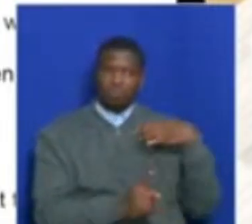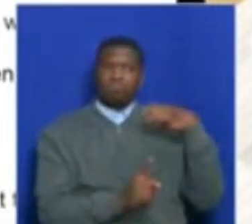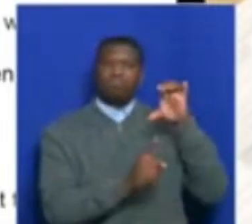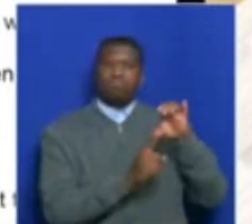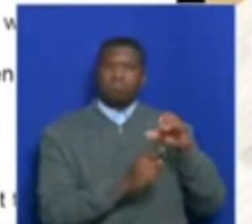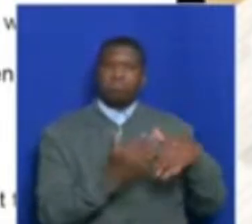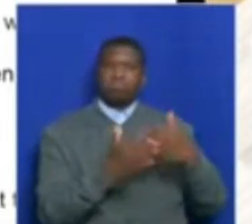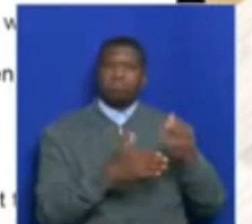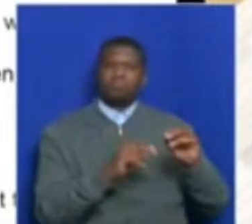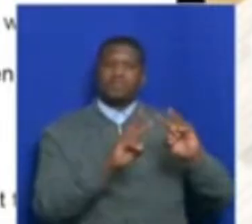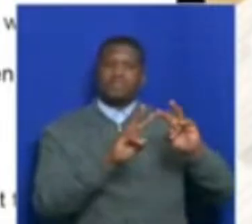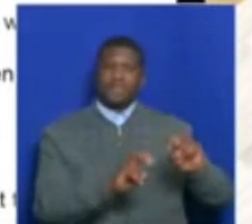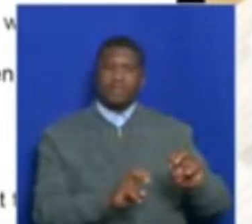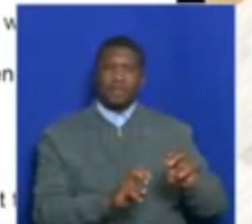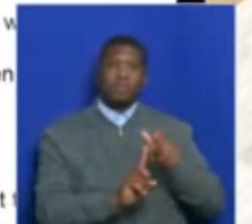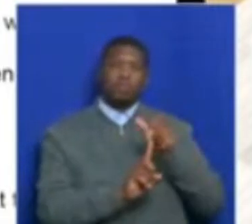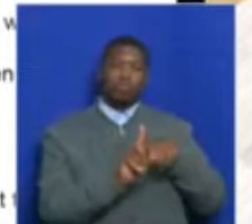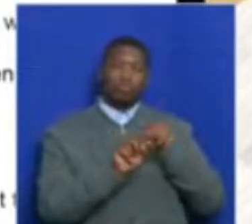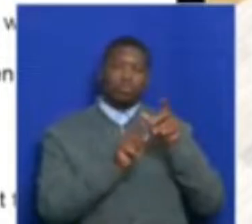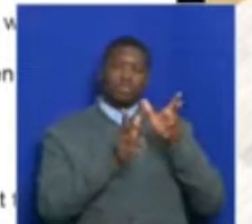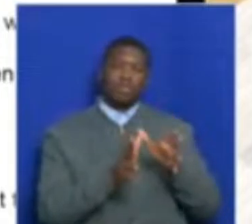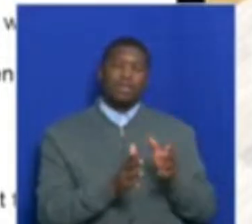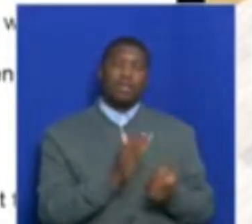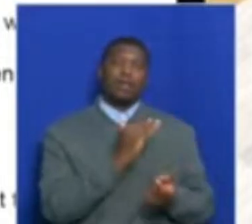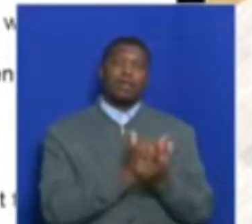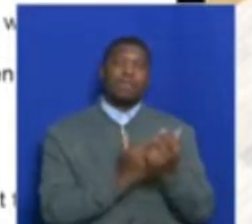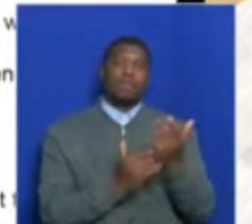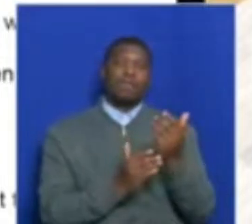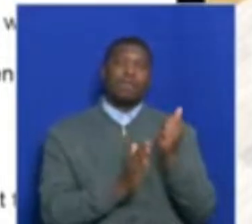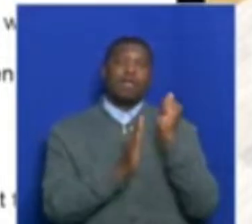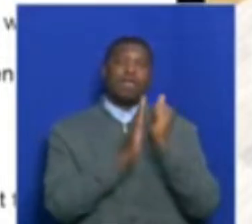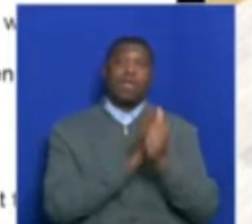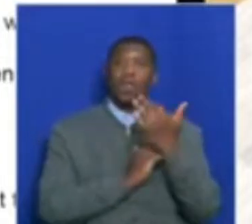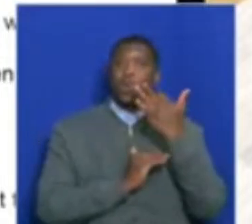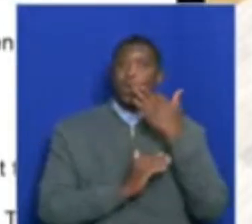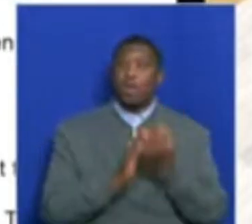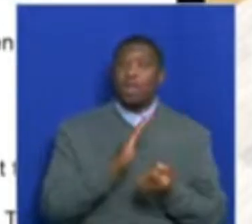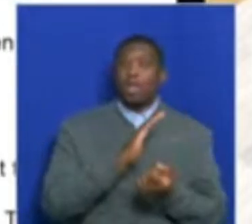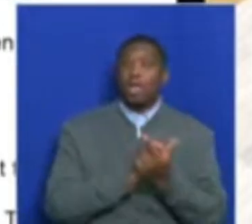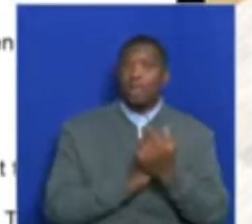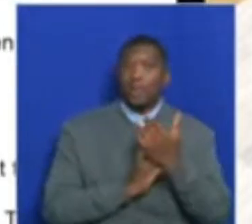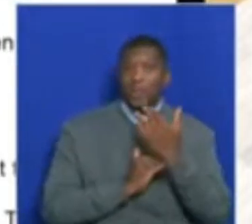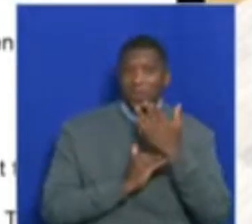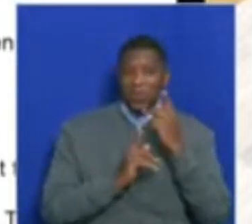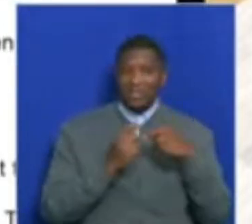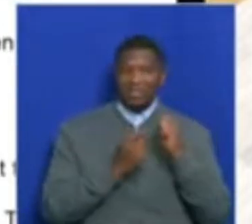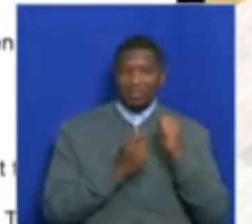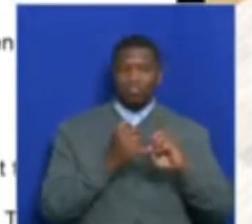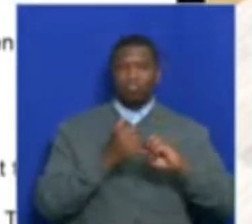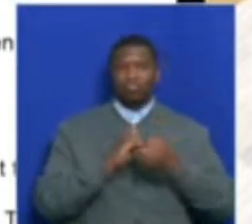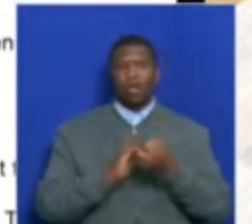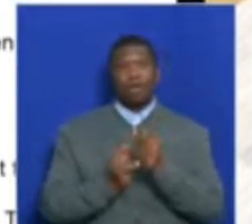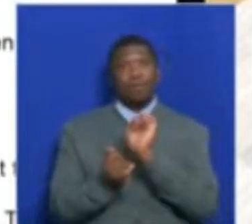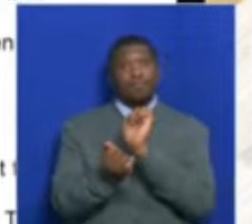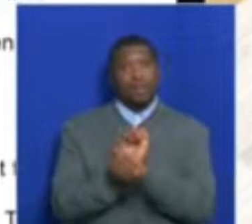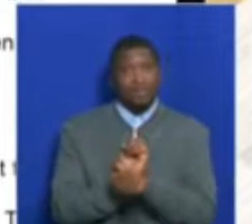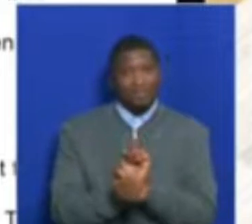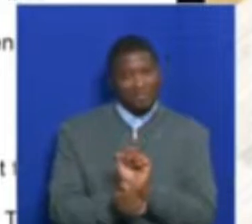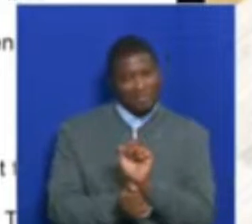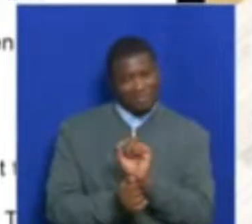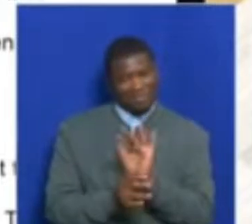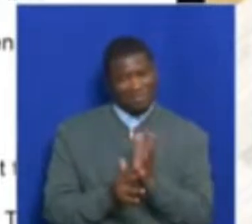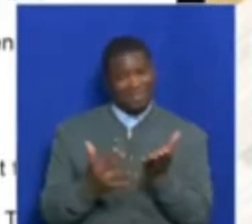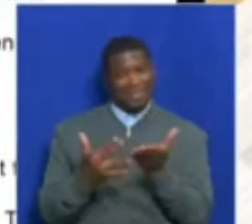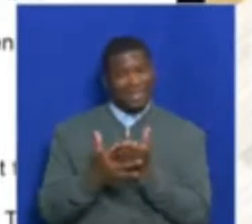was allegedly killed when Colonel Kalashwayo's team tried to arrest him. This murder case is investigated by